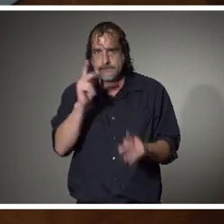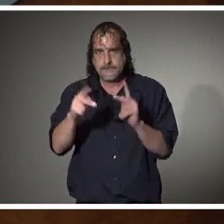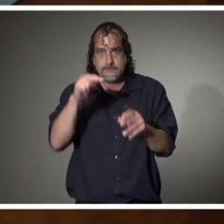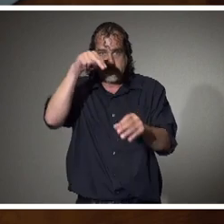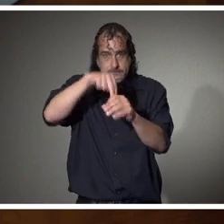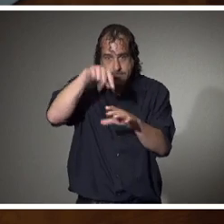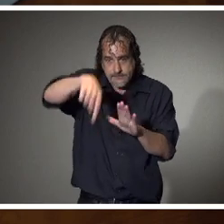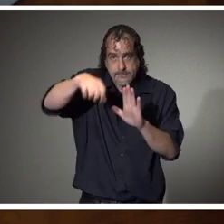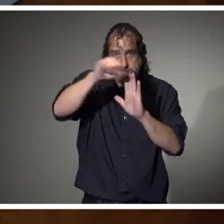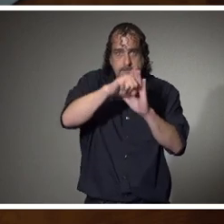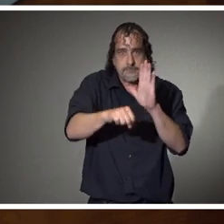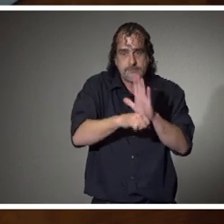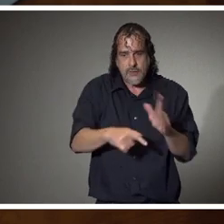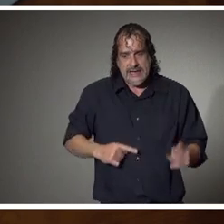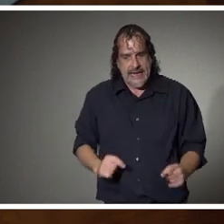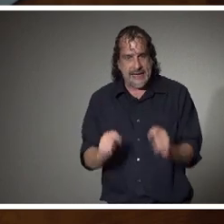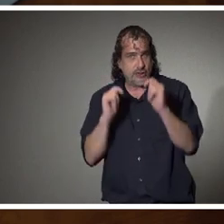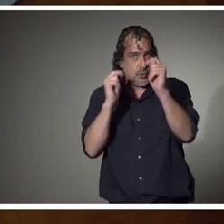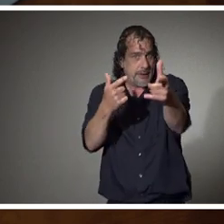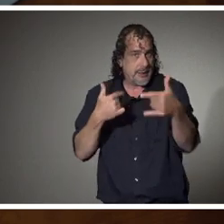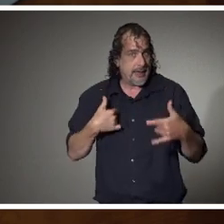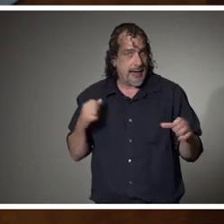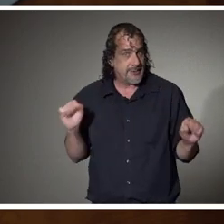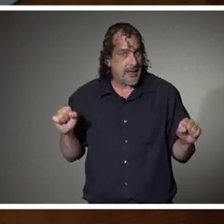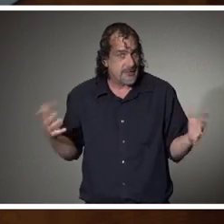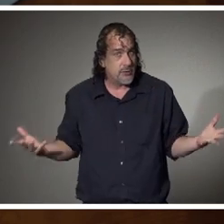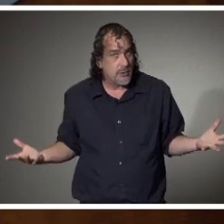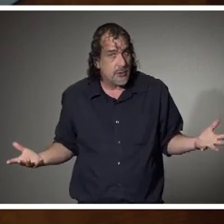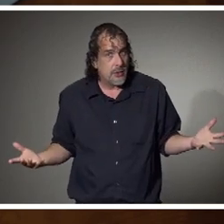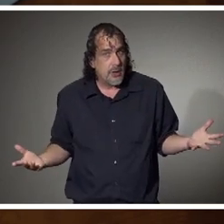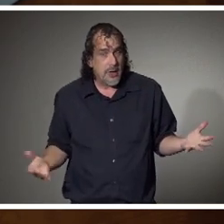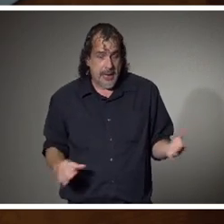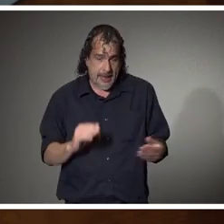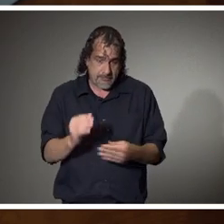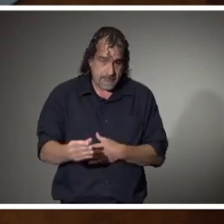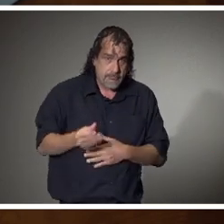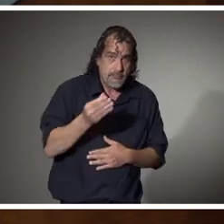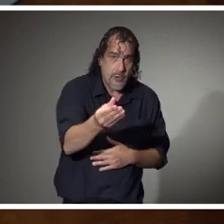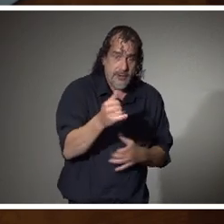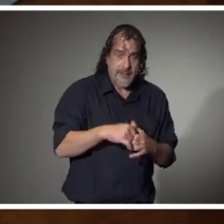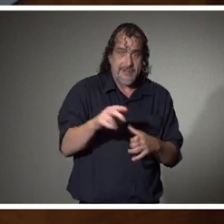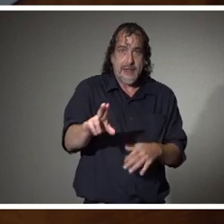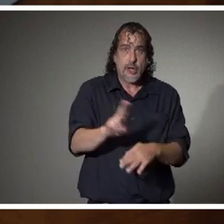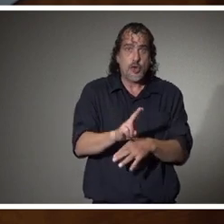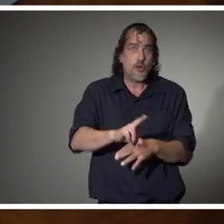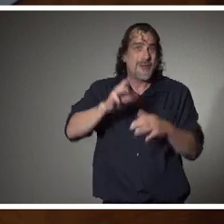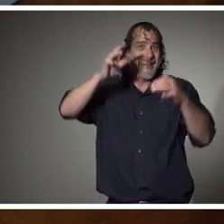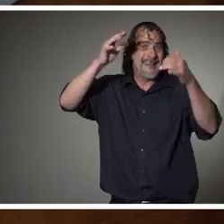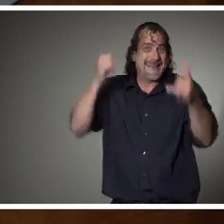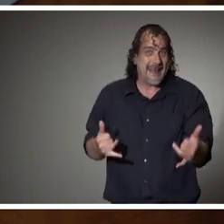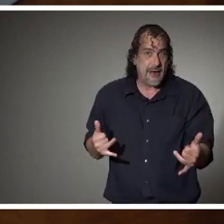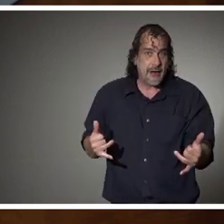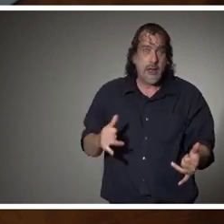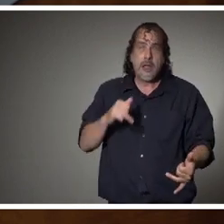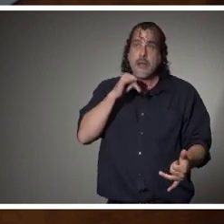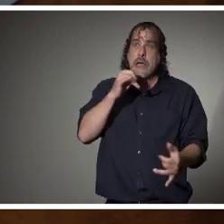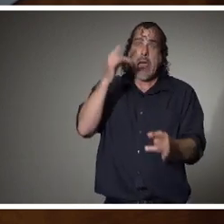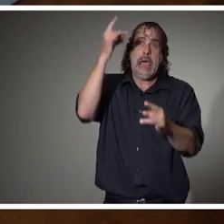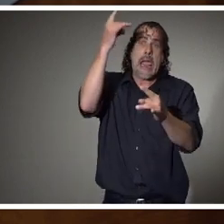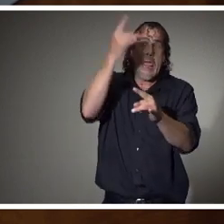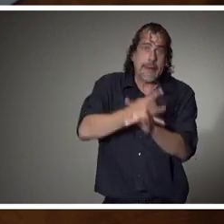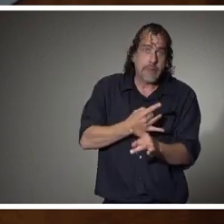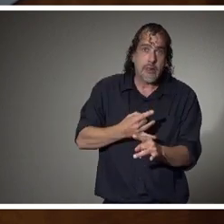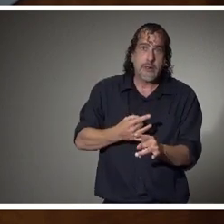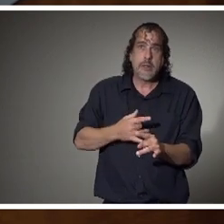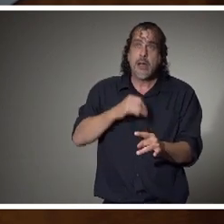as expedited a way as possible and get it to them so that they can use it now, not 8 months from now,